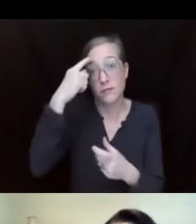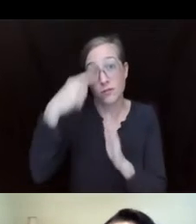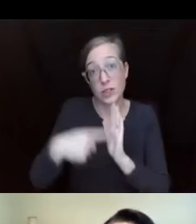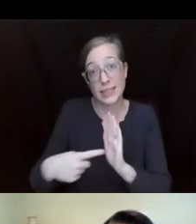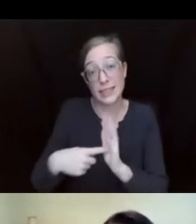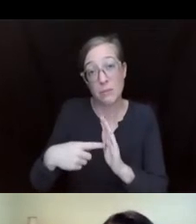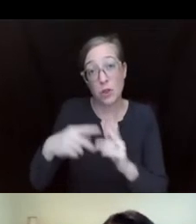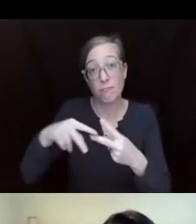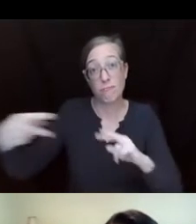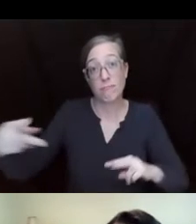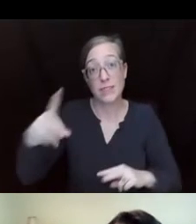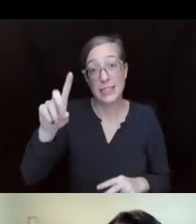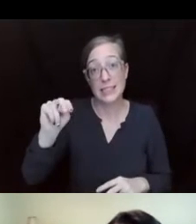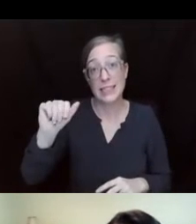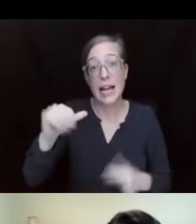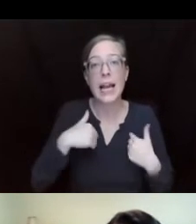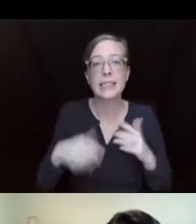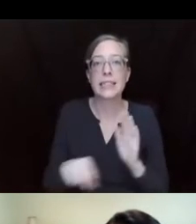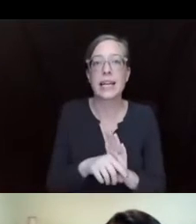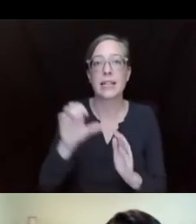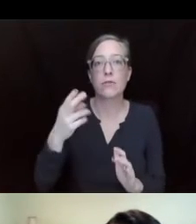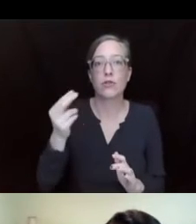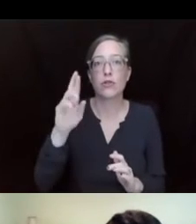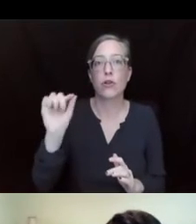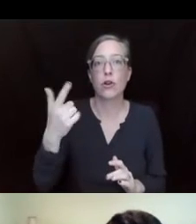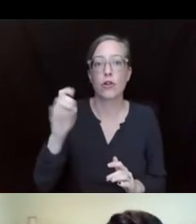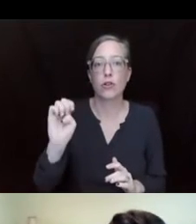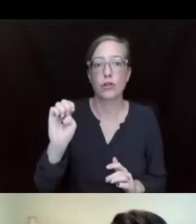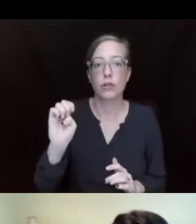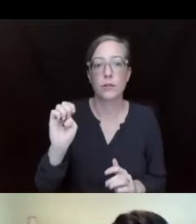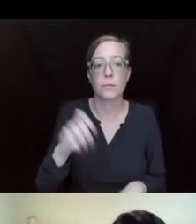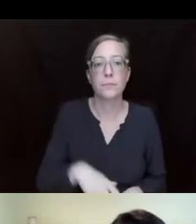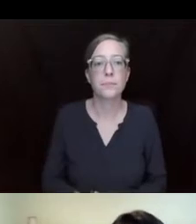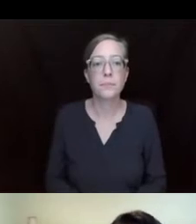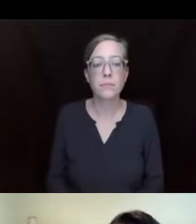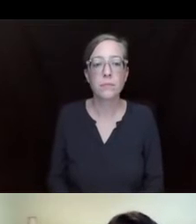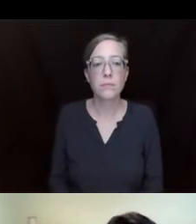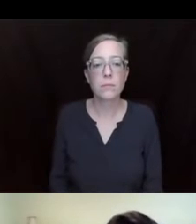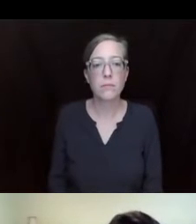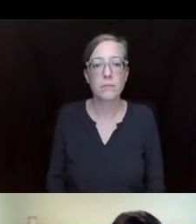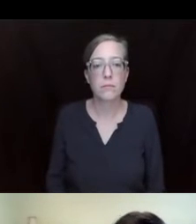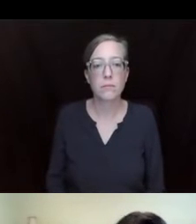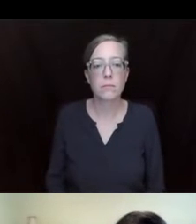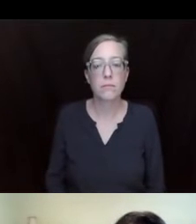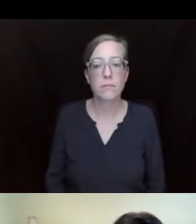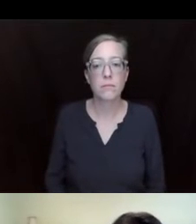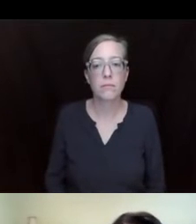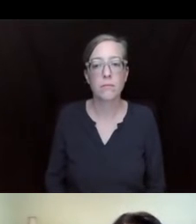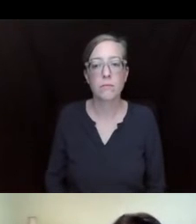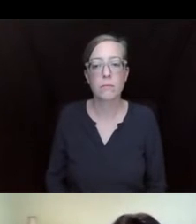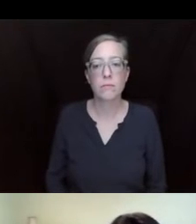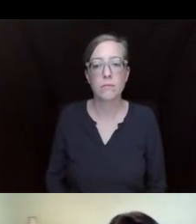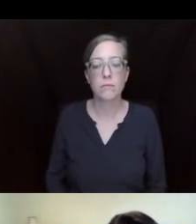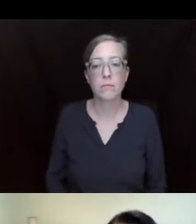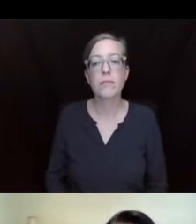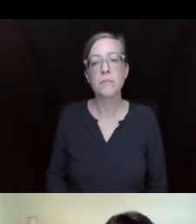charge. Proteins, majority of proteins like pH above 5, they're going to have a negative charge. And I